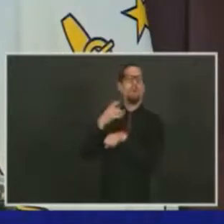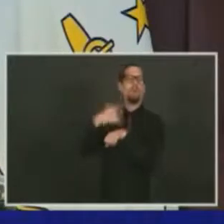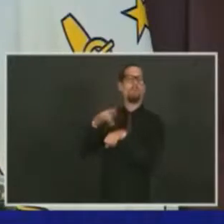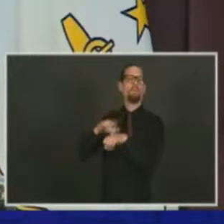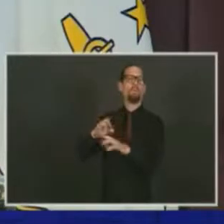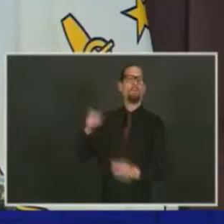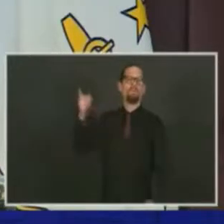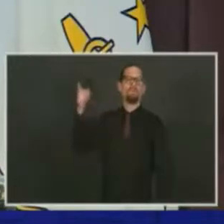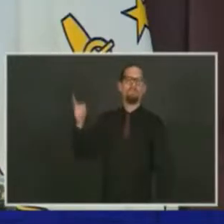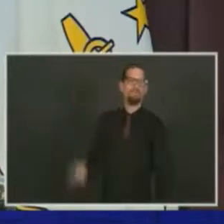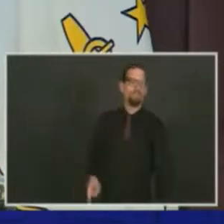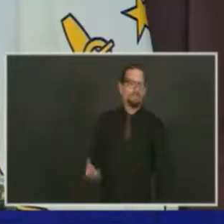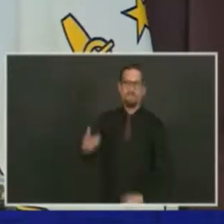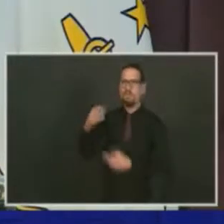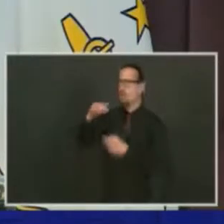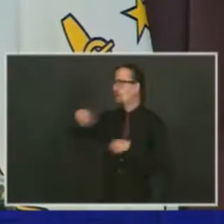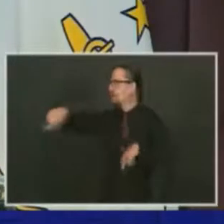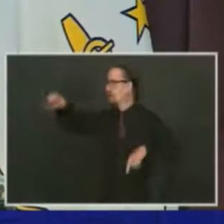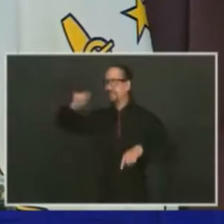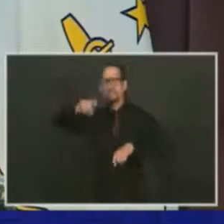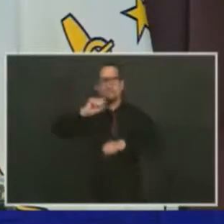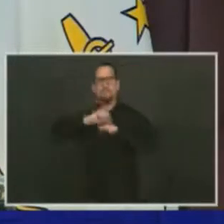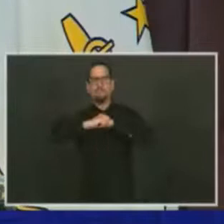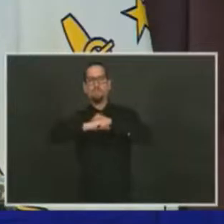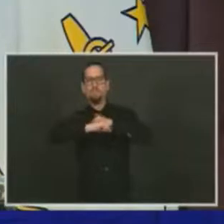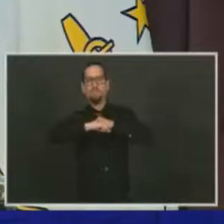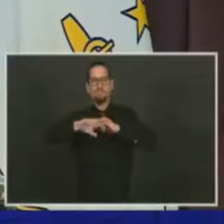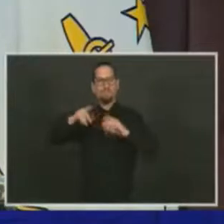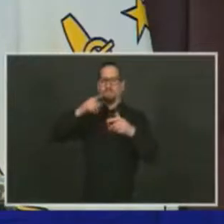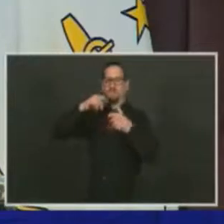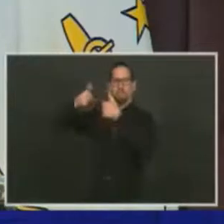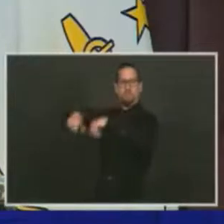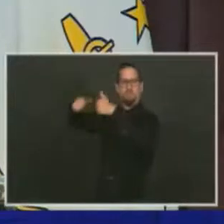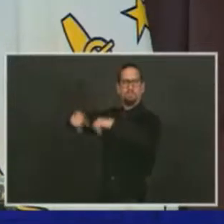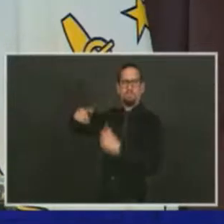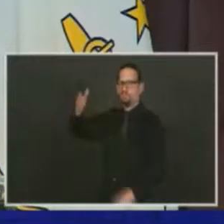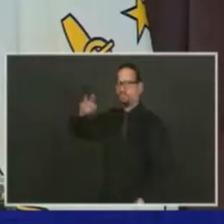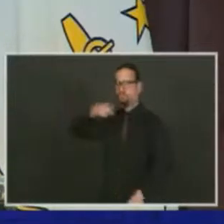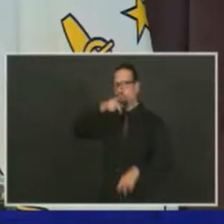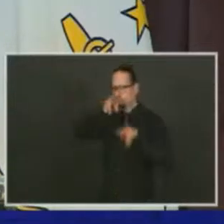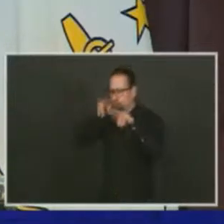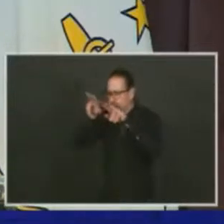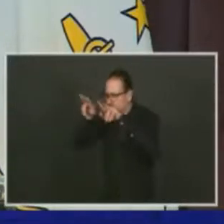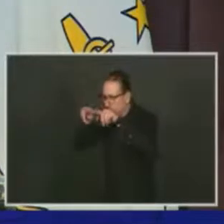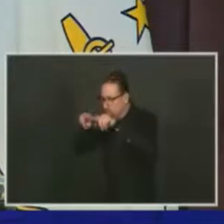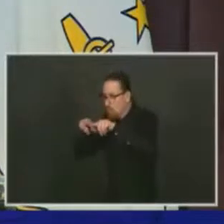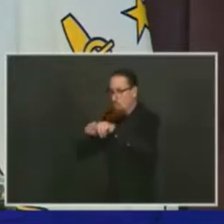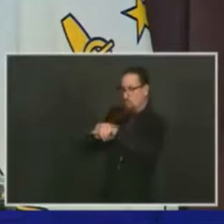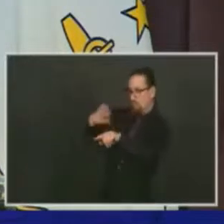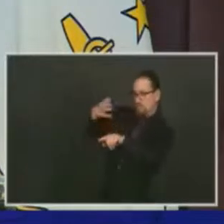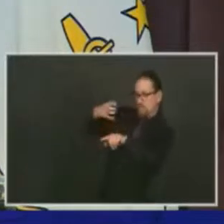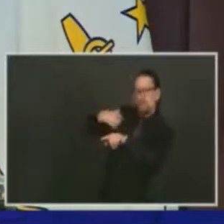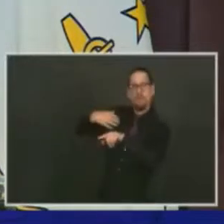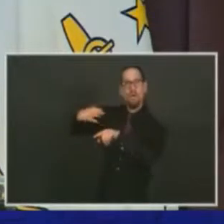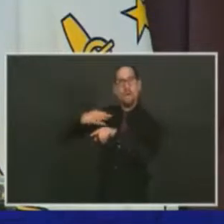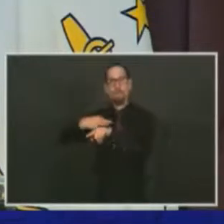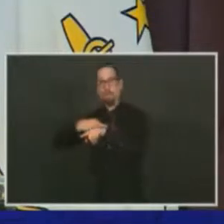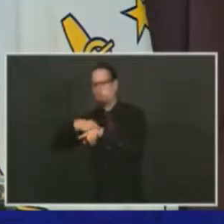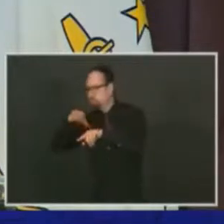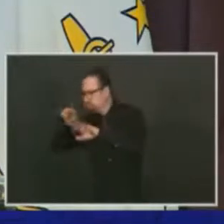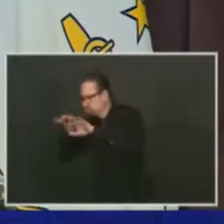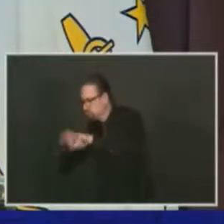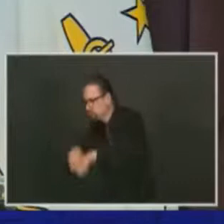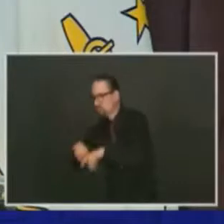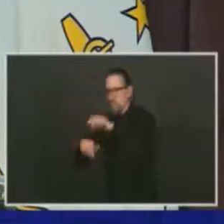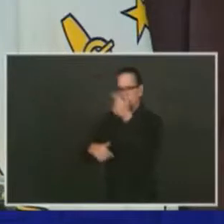day. So you can see if there's a job interesting to you. There's also more than a